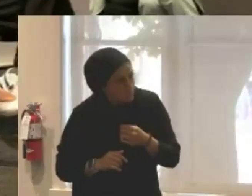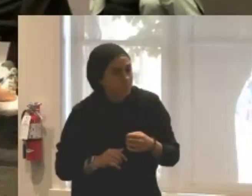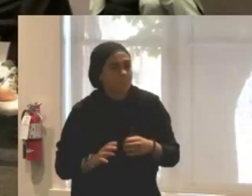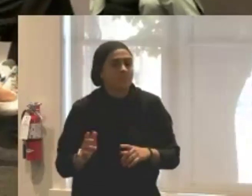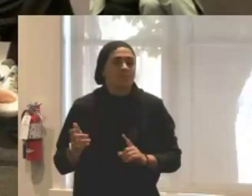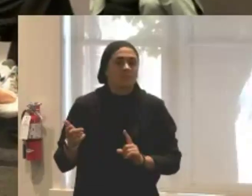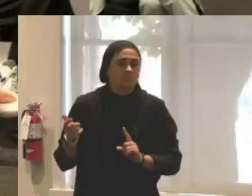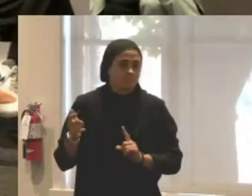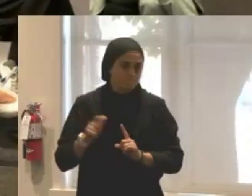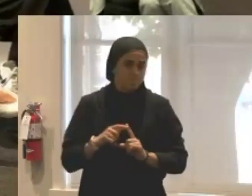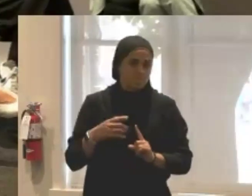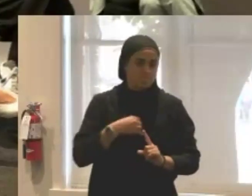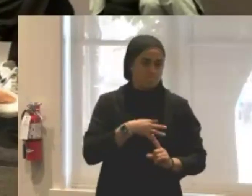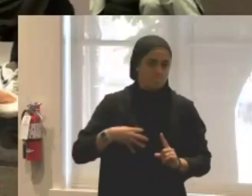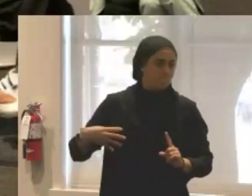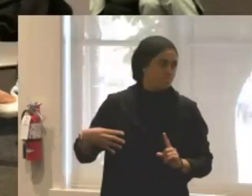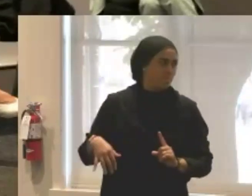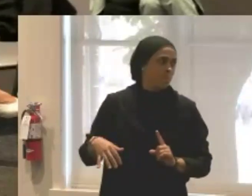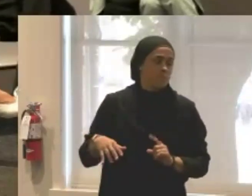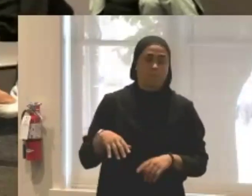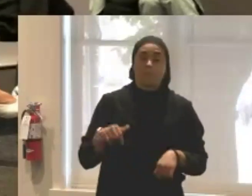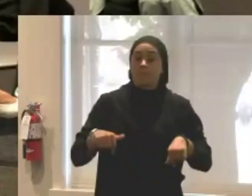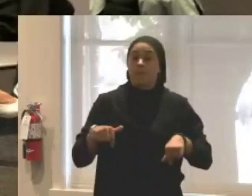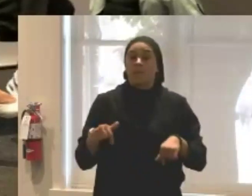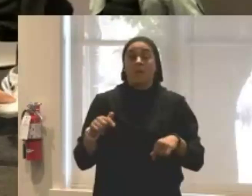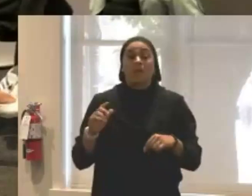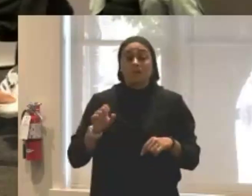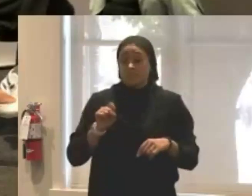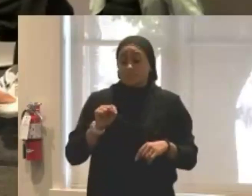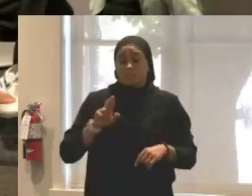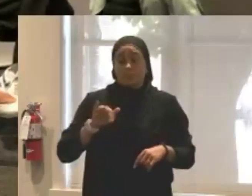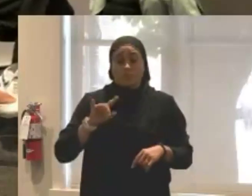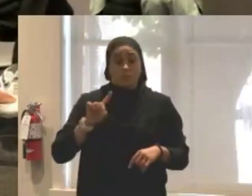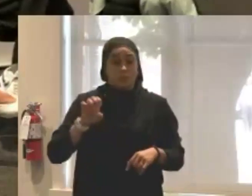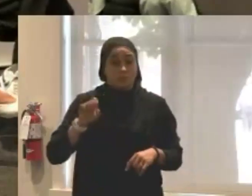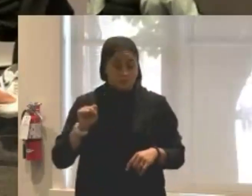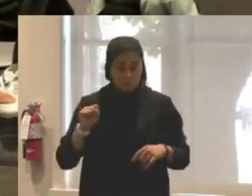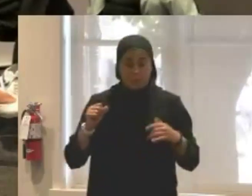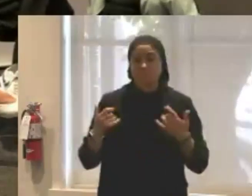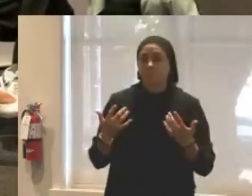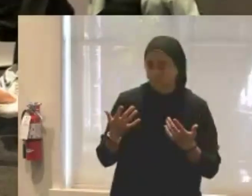you. So what strides are, NYEP, we, our current level of engagement with youth services